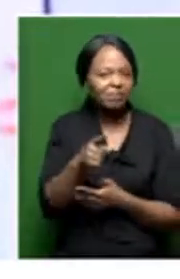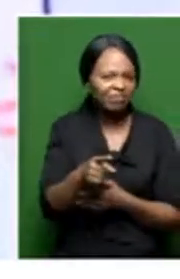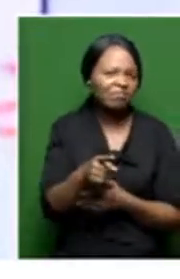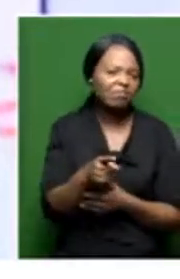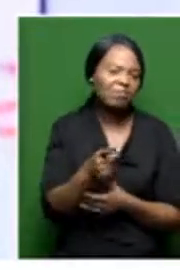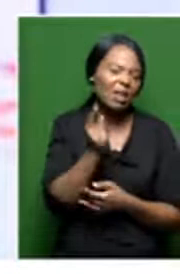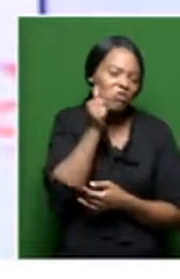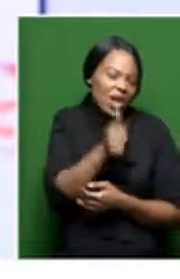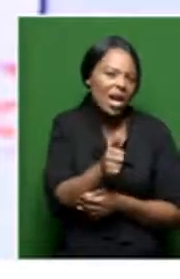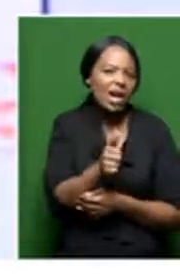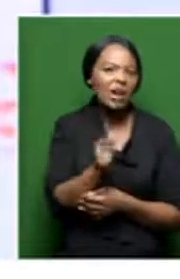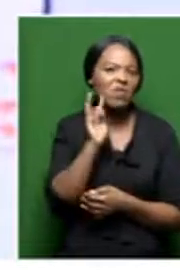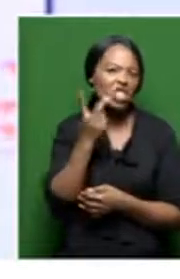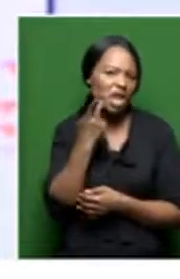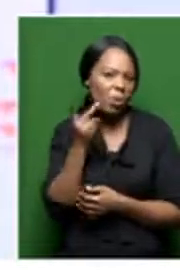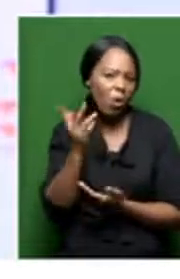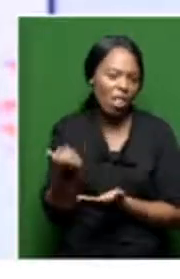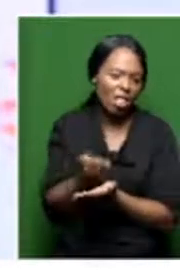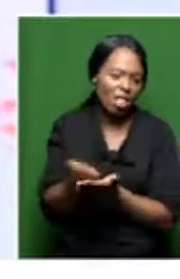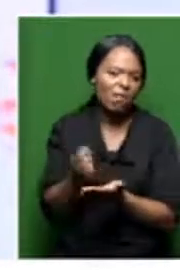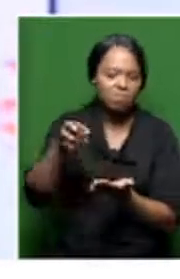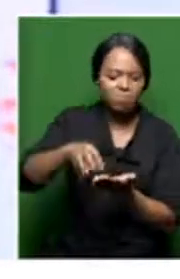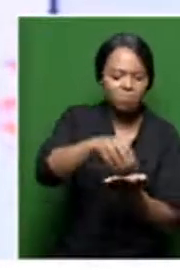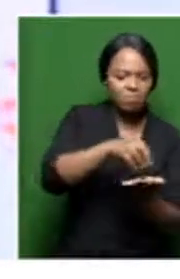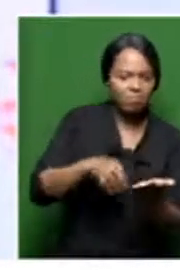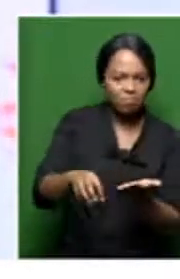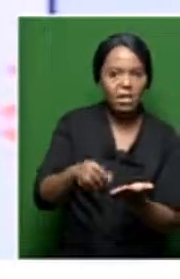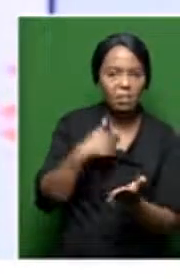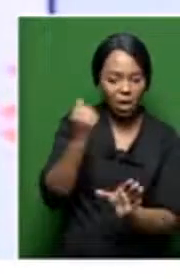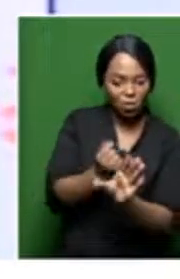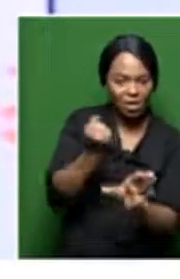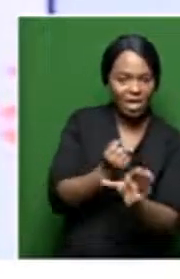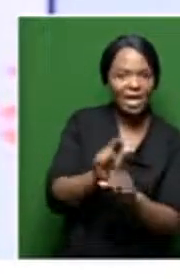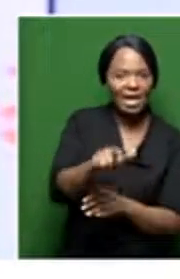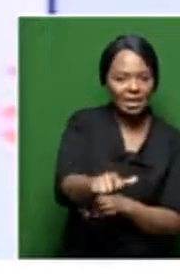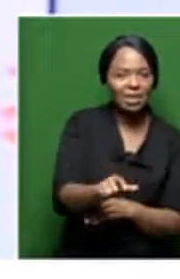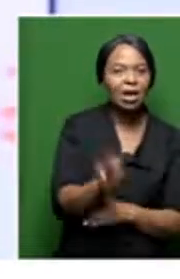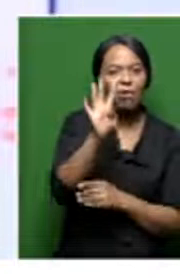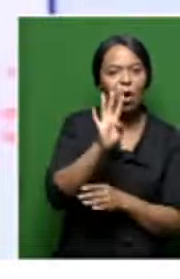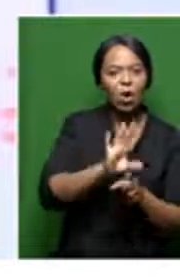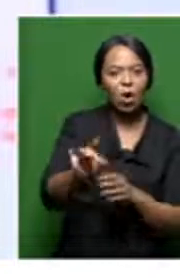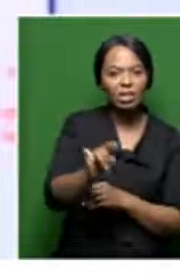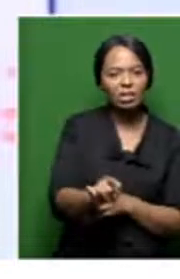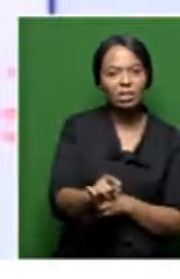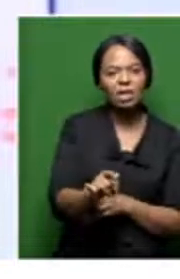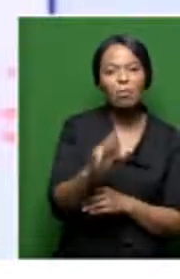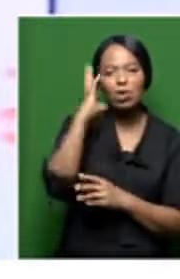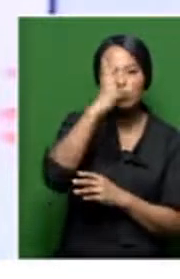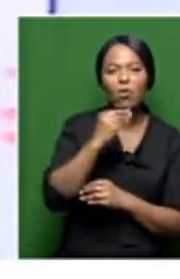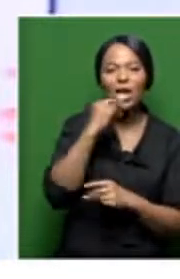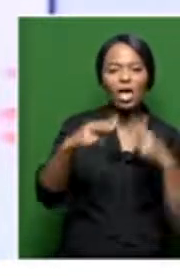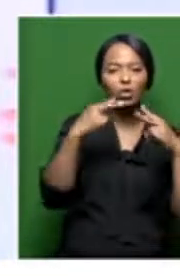nice crunchy vegetables on the side. And I think you'll have a good time. In fact, I'm cooking later on. I'm doing a 4-course at a beautiful restaurant